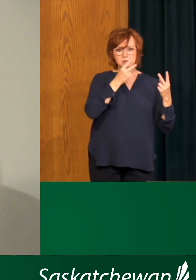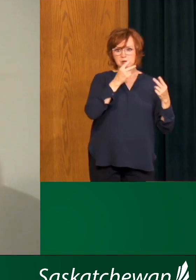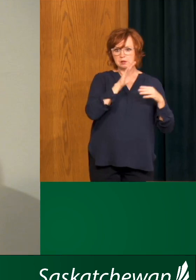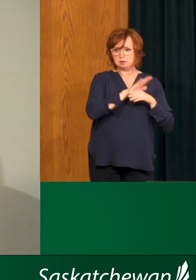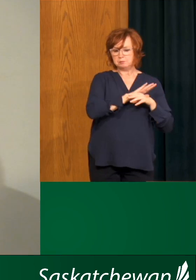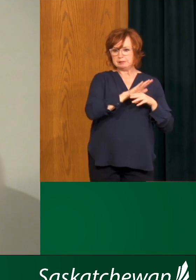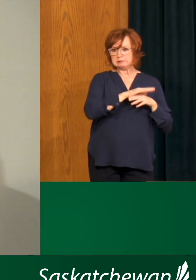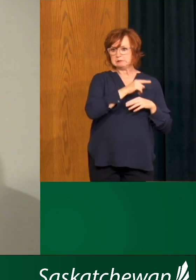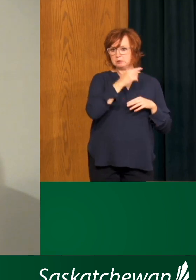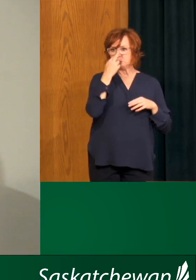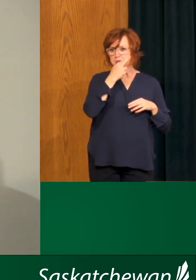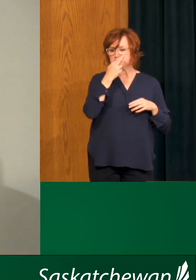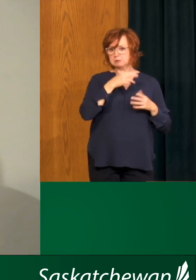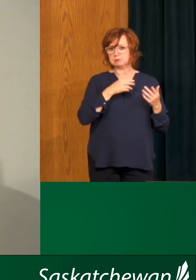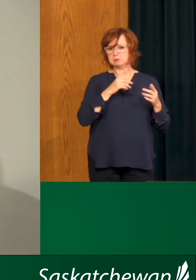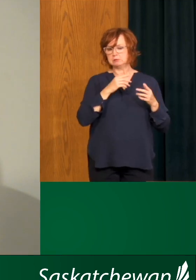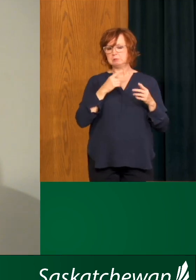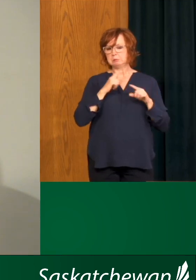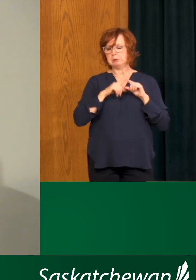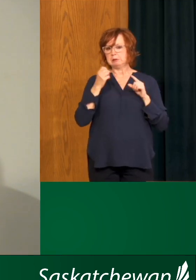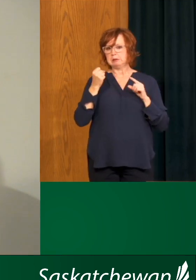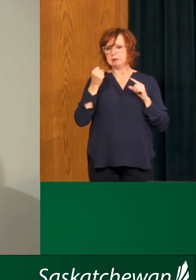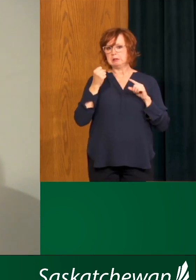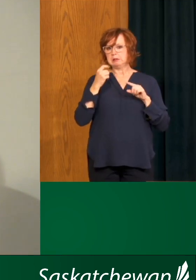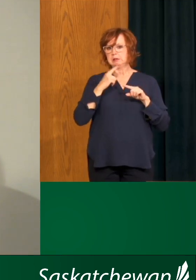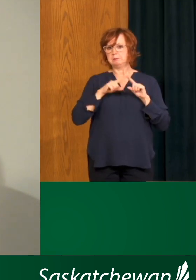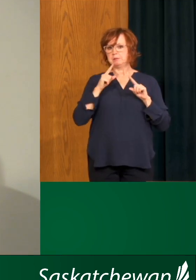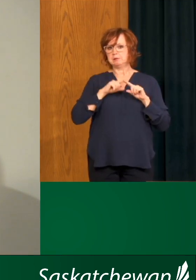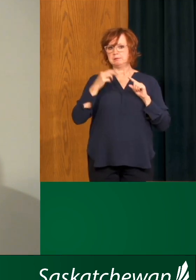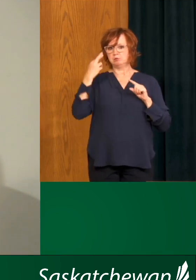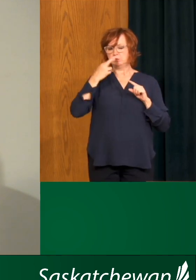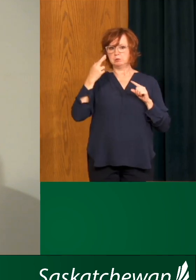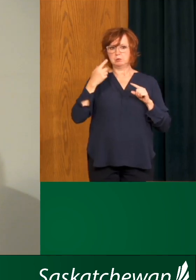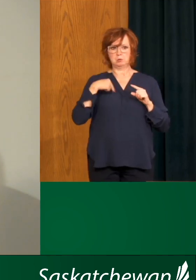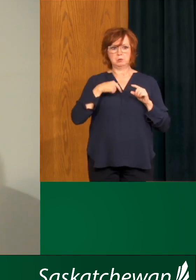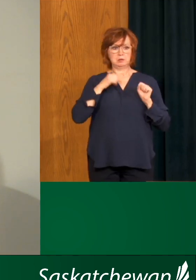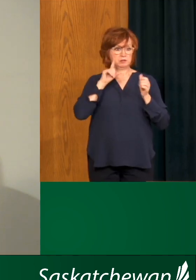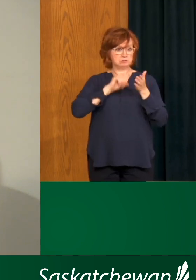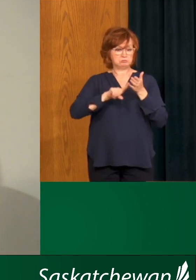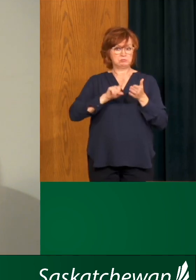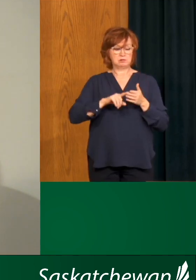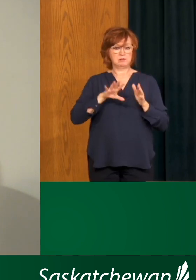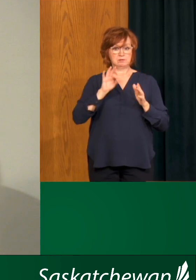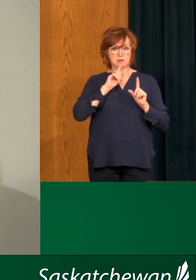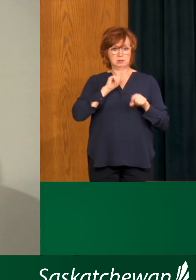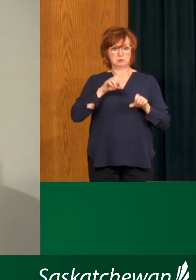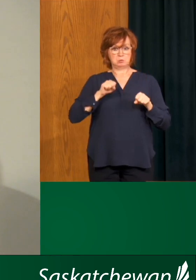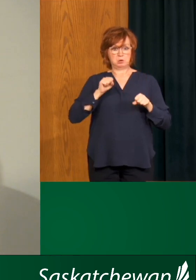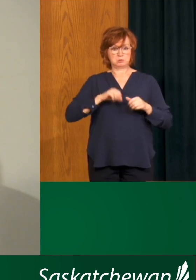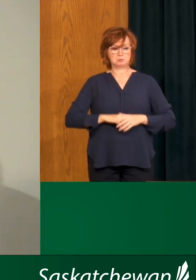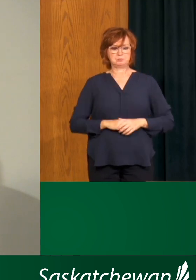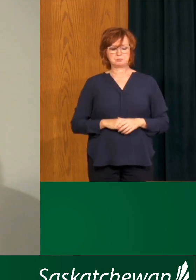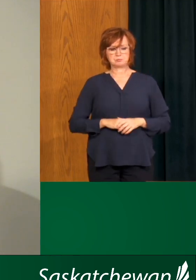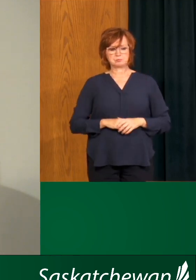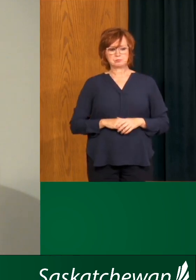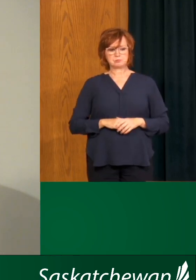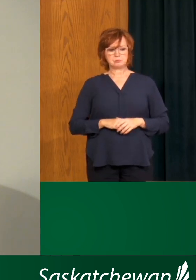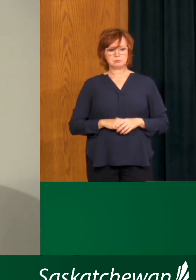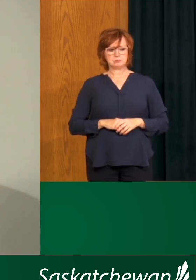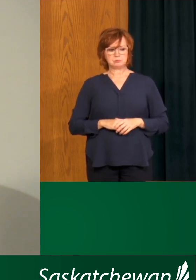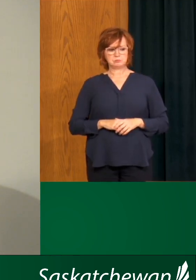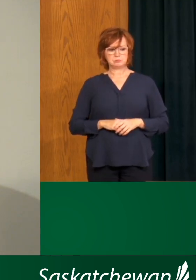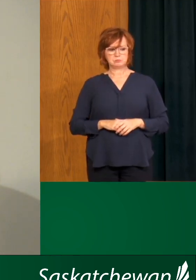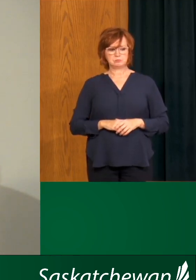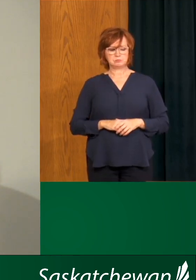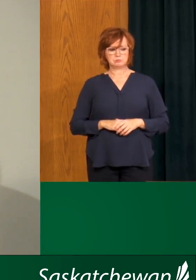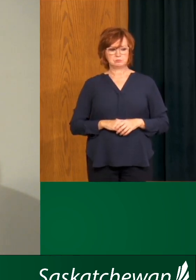the attribution rules are quite complex, but we can certainly make those available. But it generally means that what is